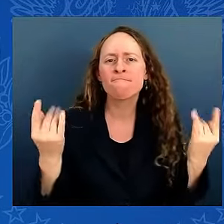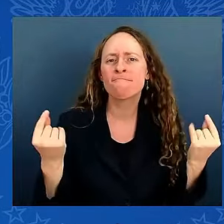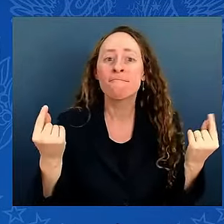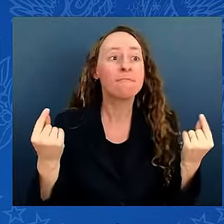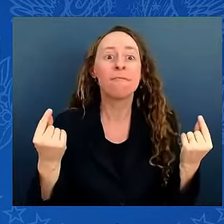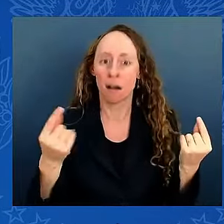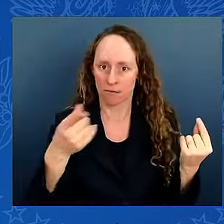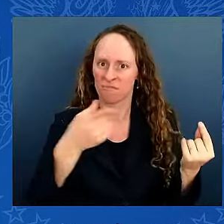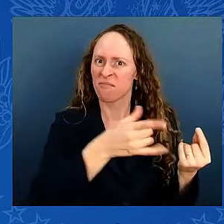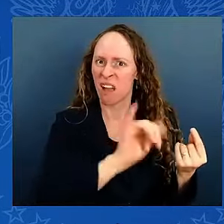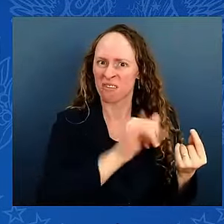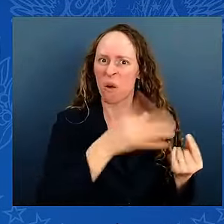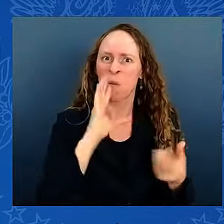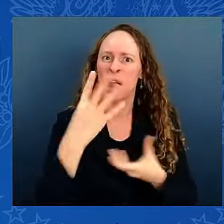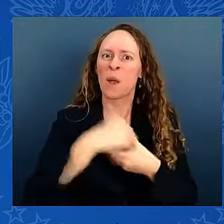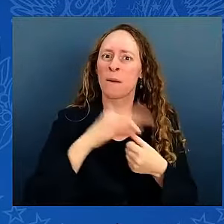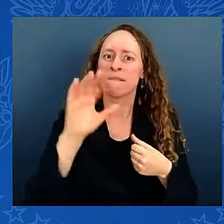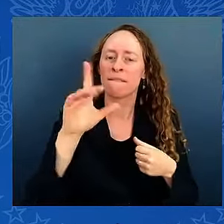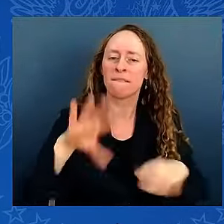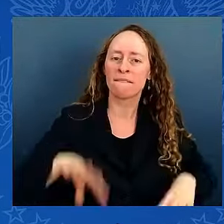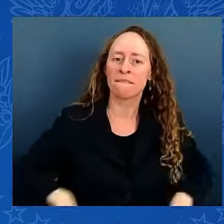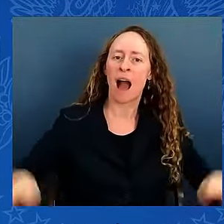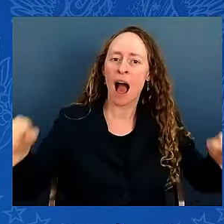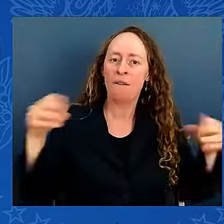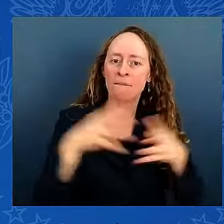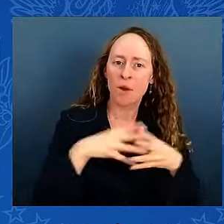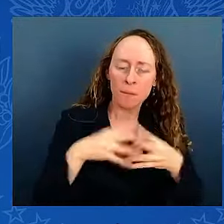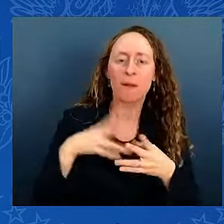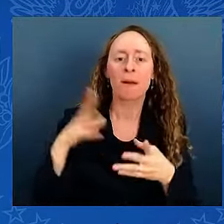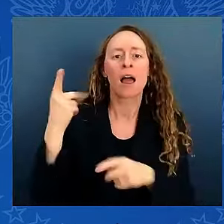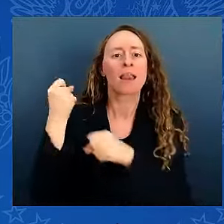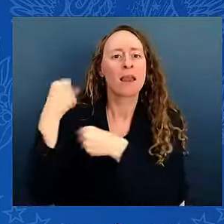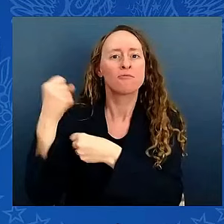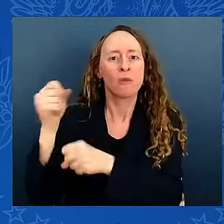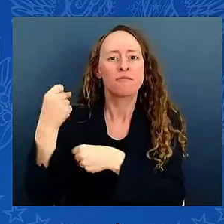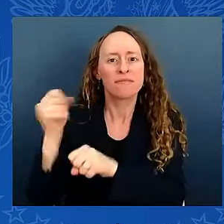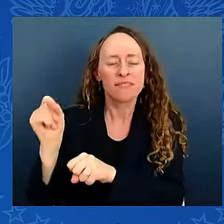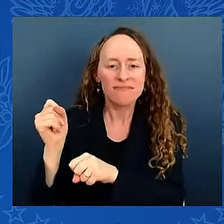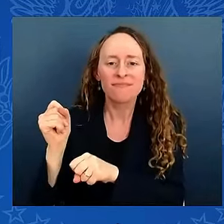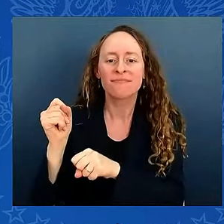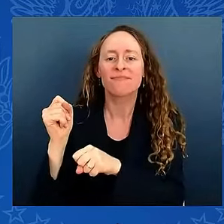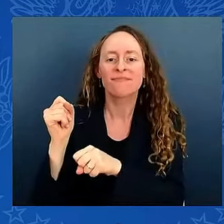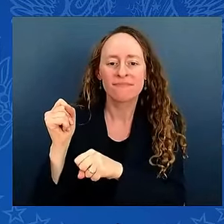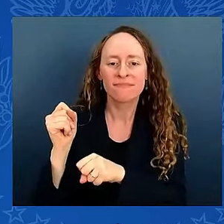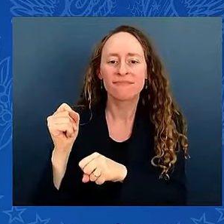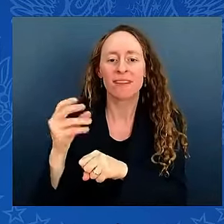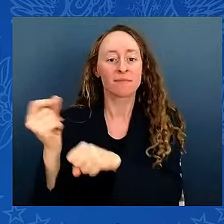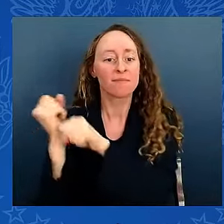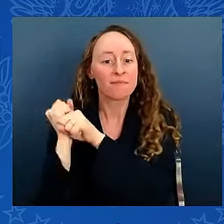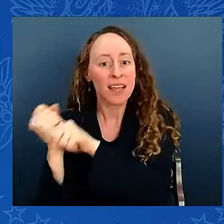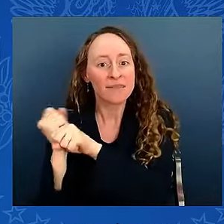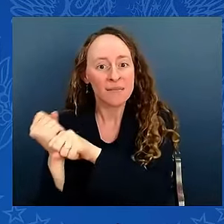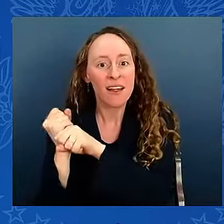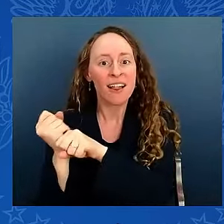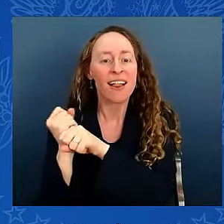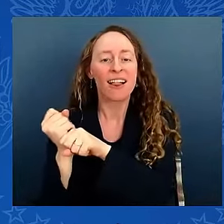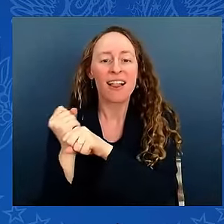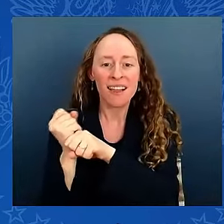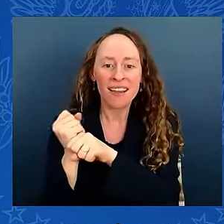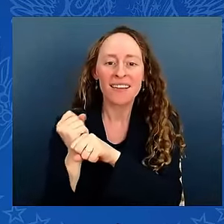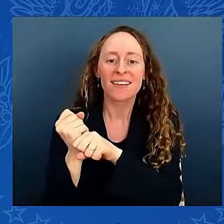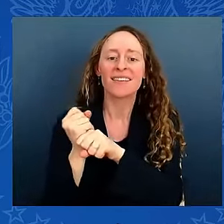making a return, baseball and softball. The Salt Lake City Winter Games